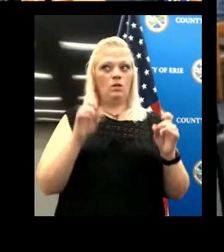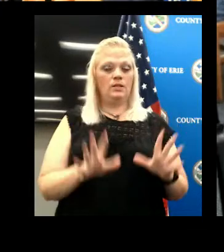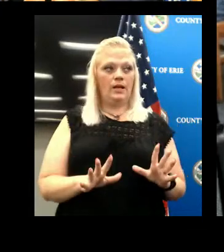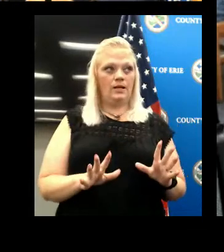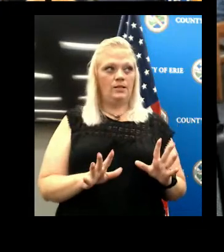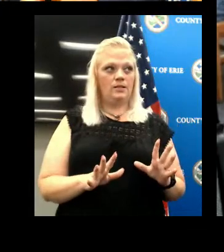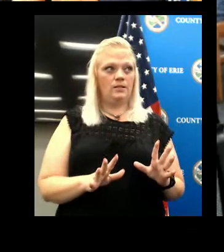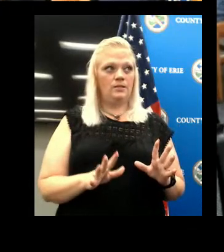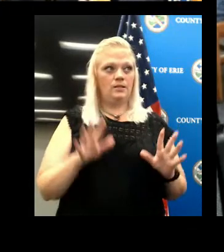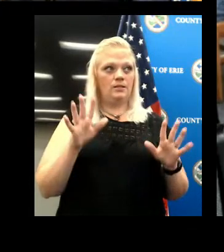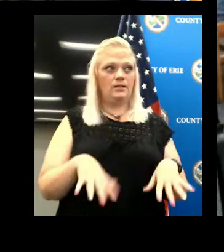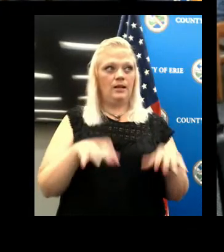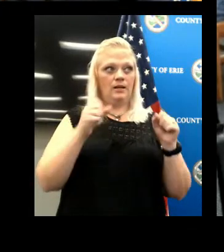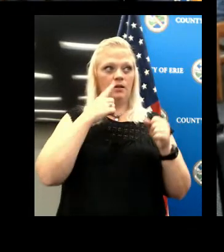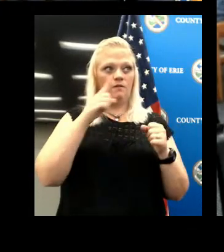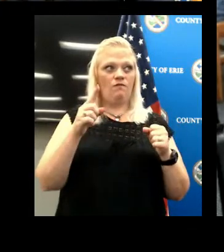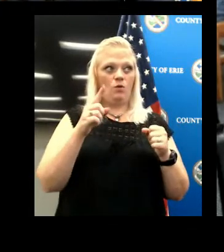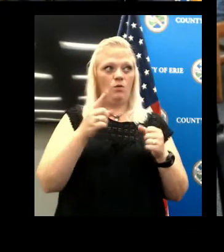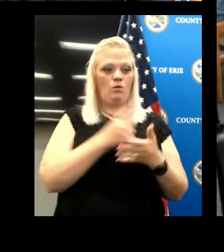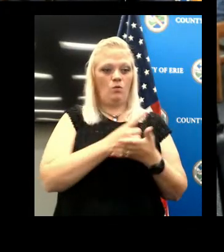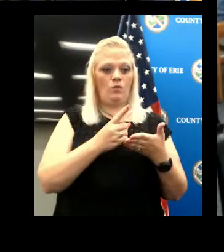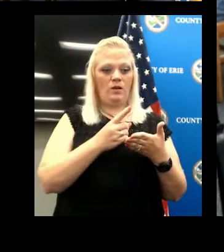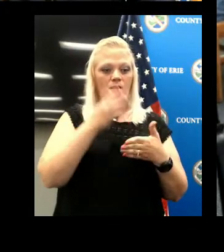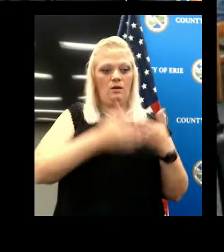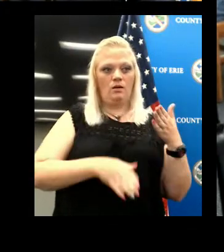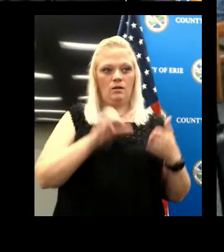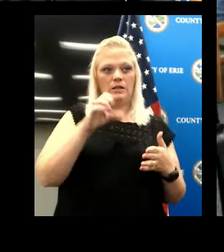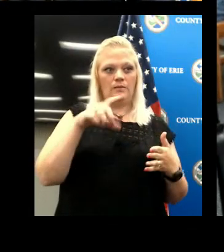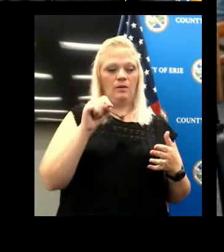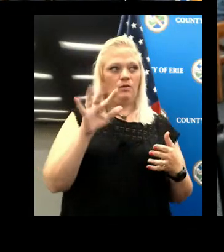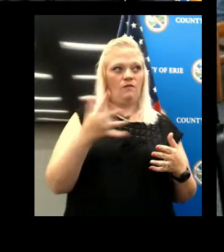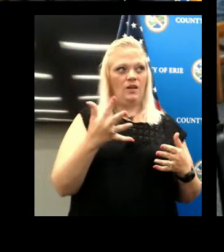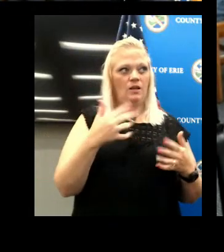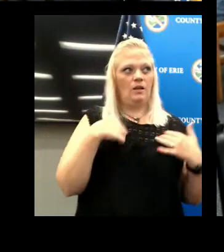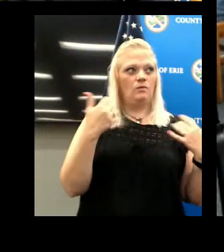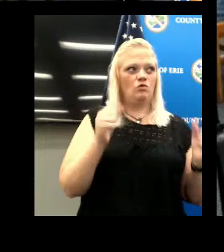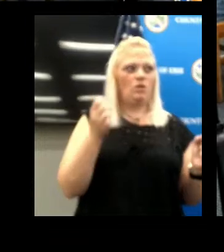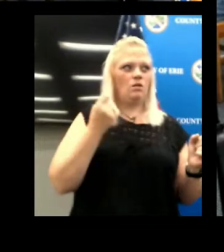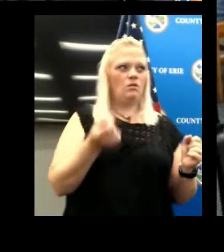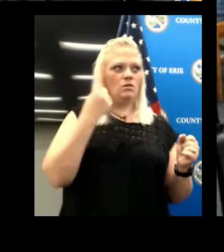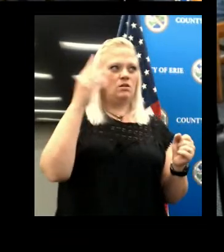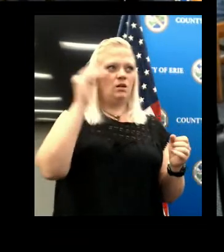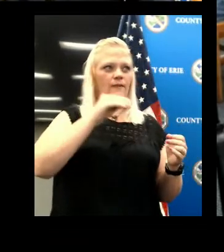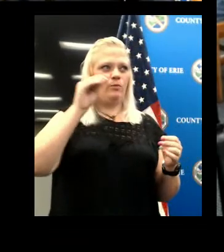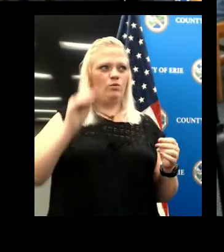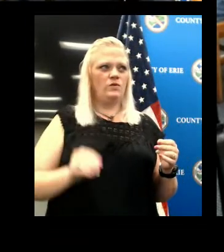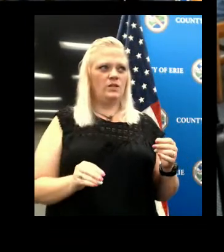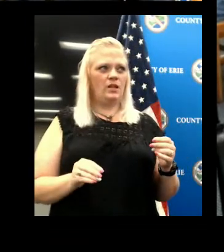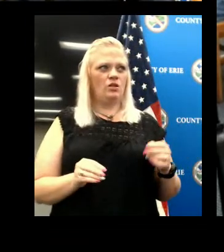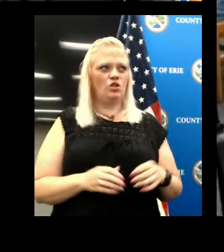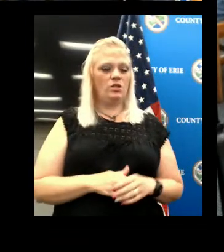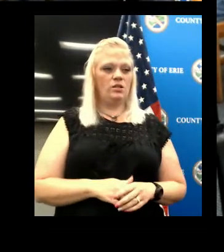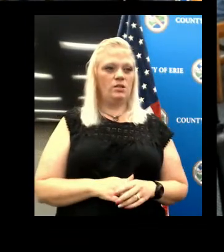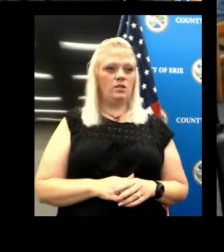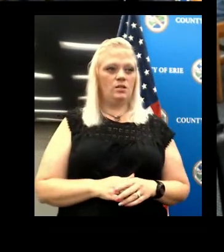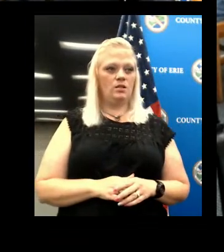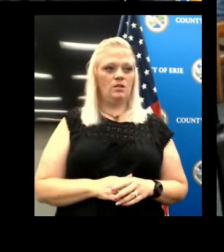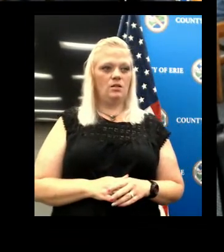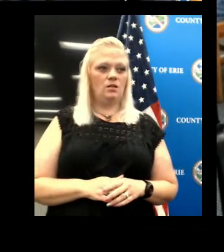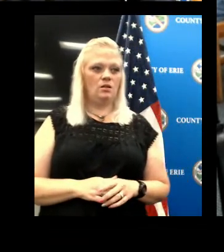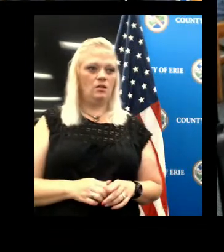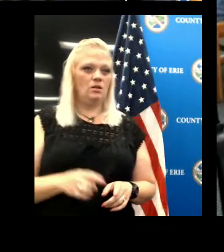were taken for the week ending in September 5th? I'm trying to understand the percentages. You said